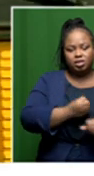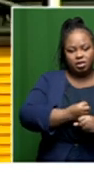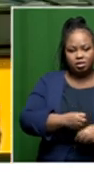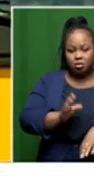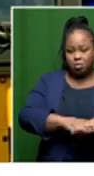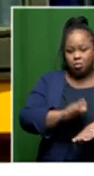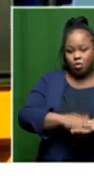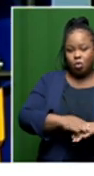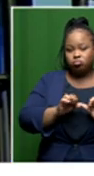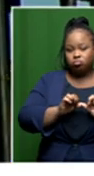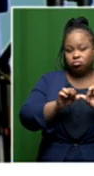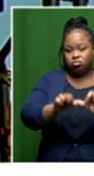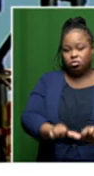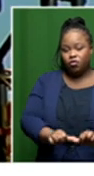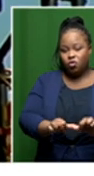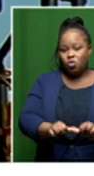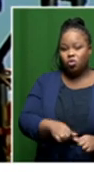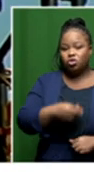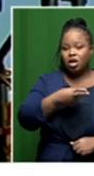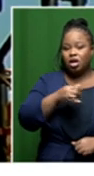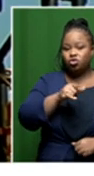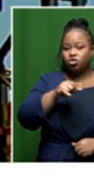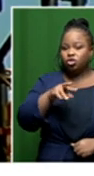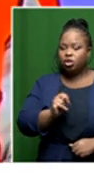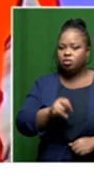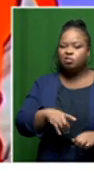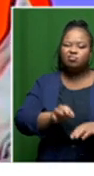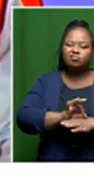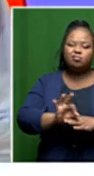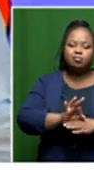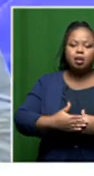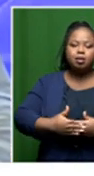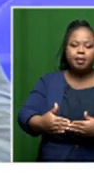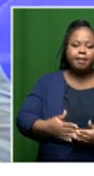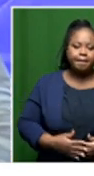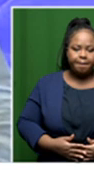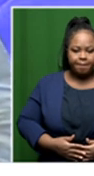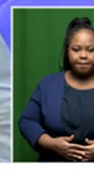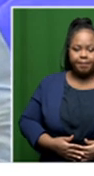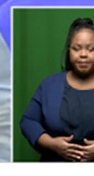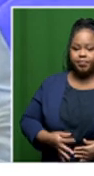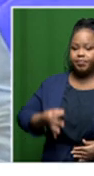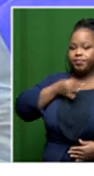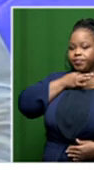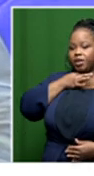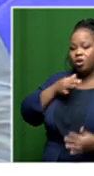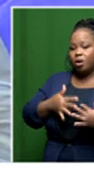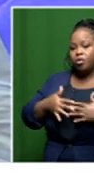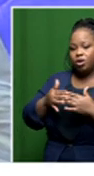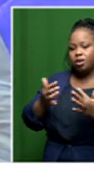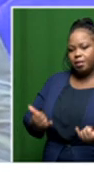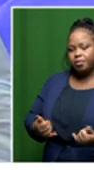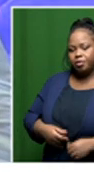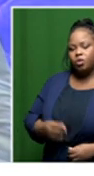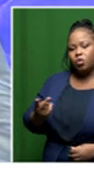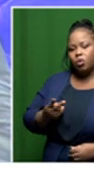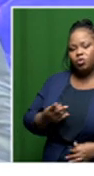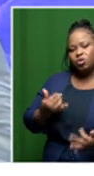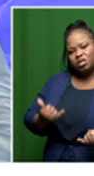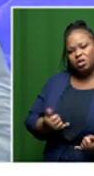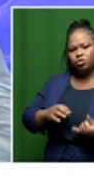plans to rely on hydro power are also in the pipeline beyond newgen anglo-american is also planning to